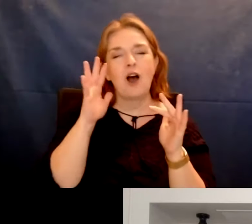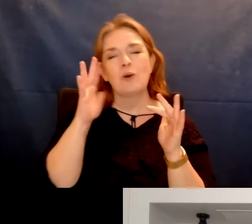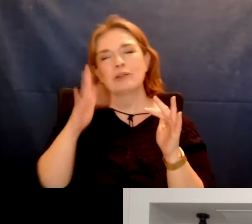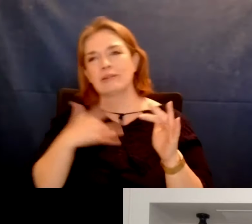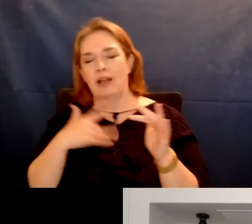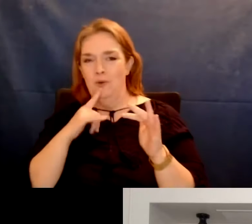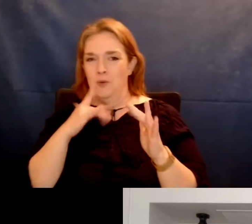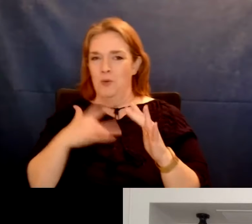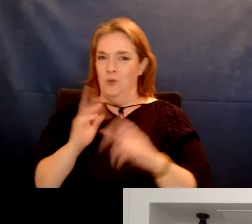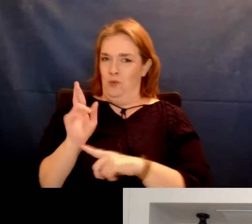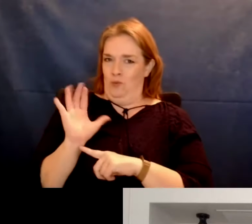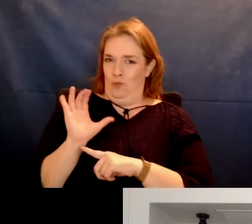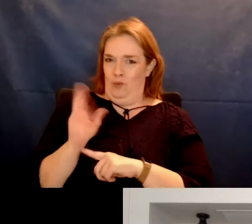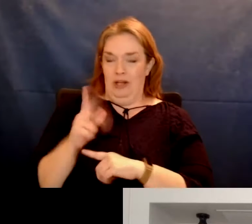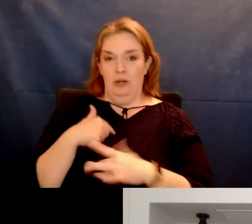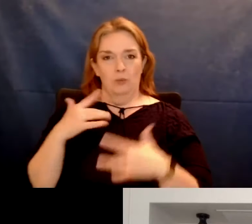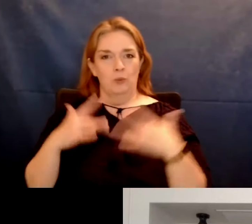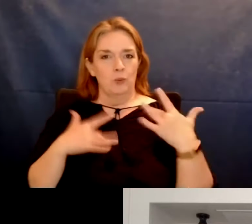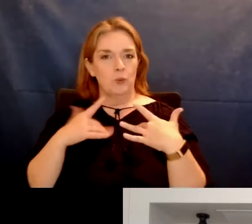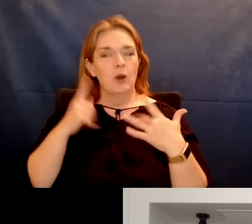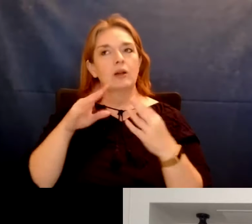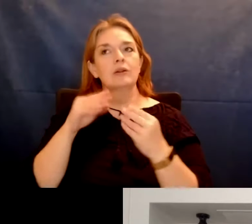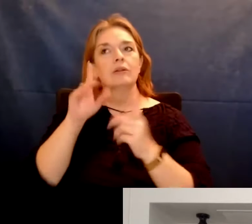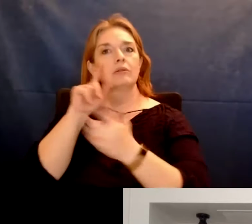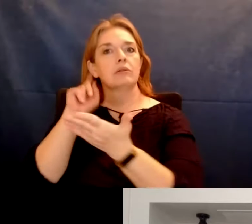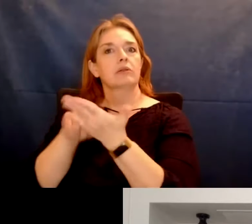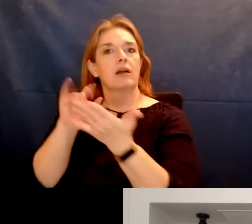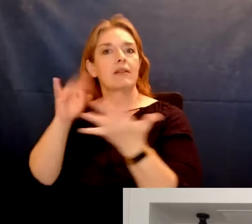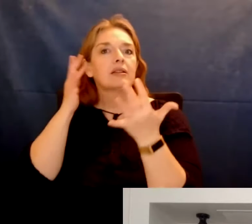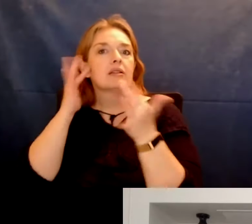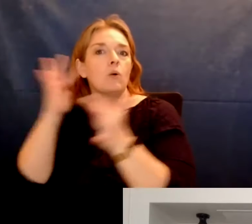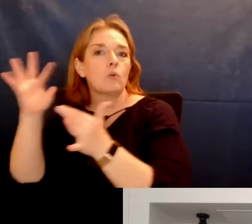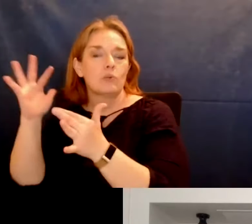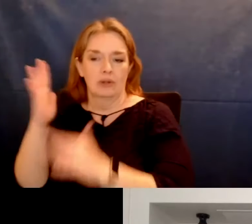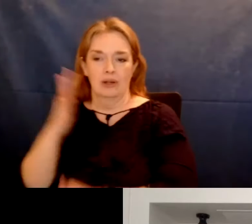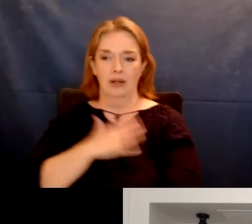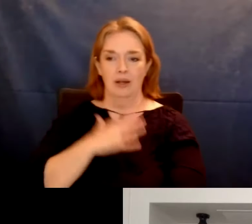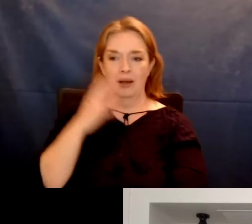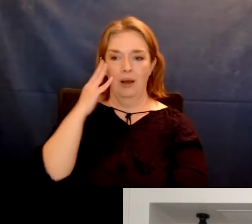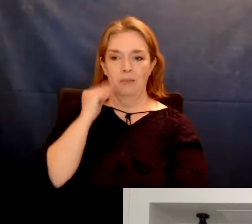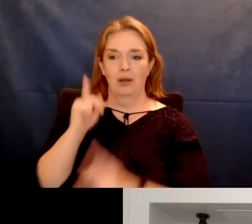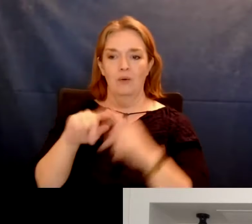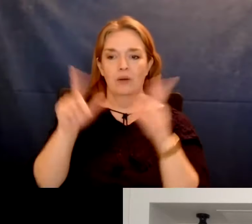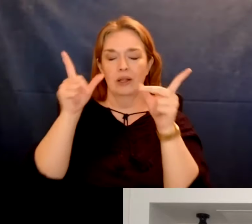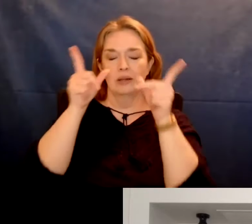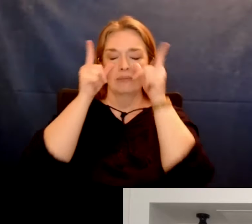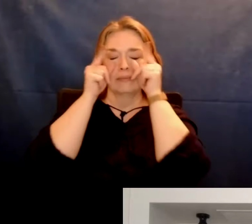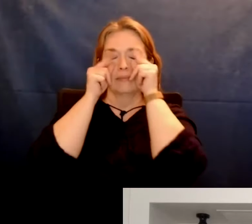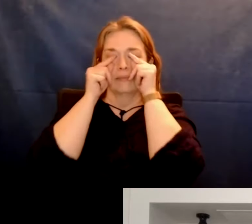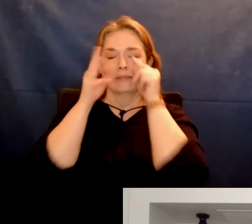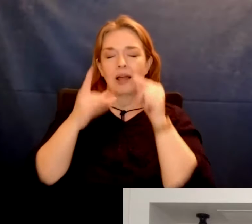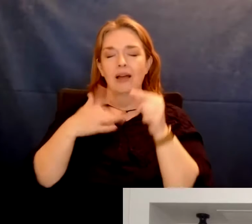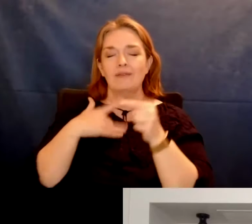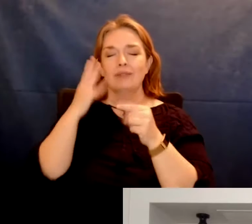I'm excited by the space you're opening by privileging sound. It makes sense. My experience was to close my eyes and feel my way with you through